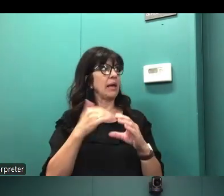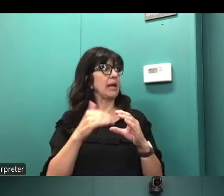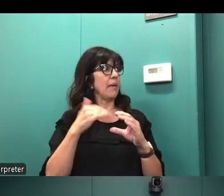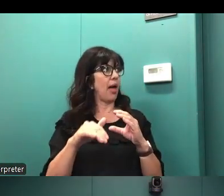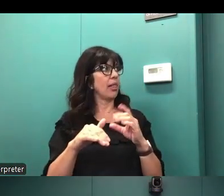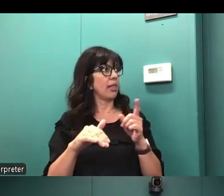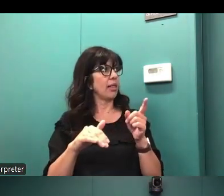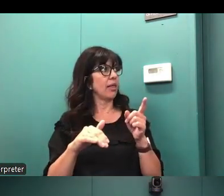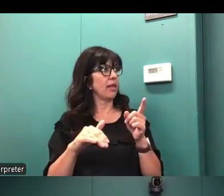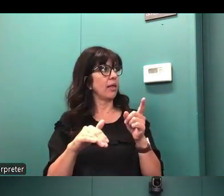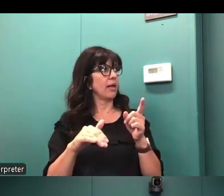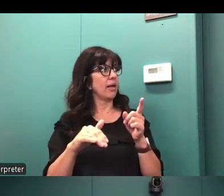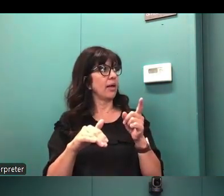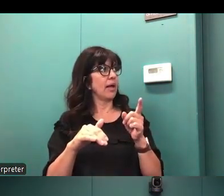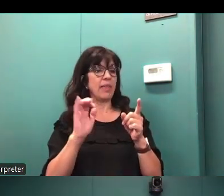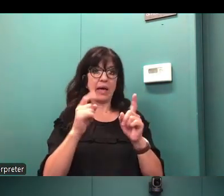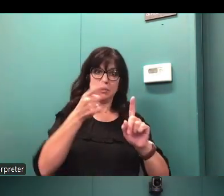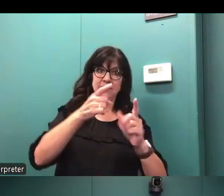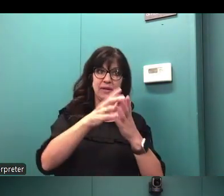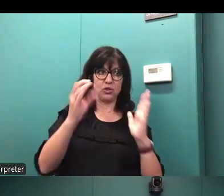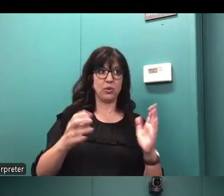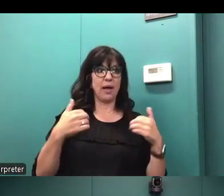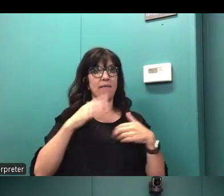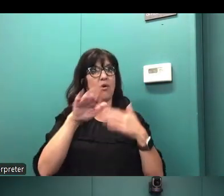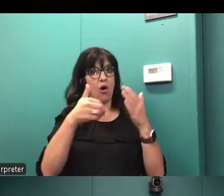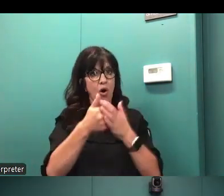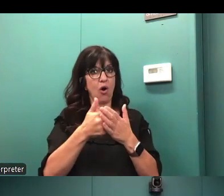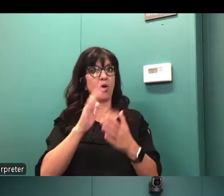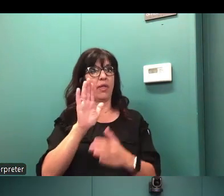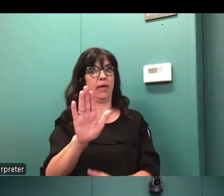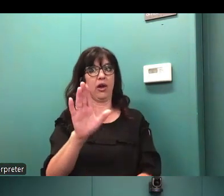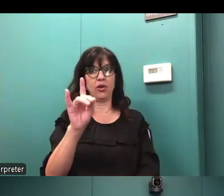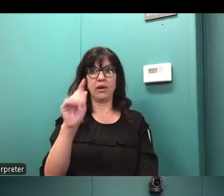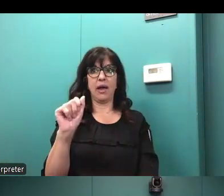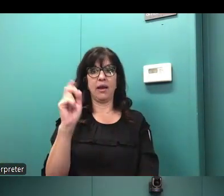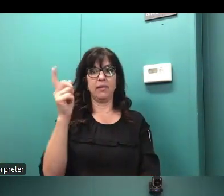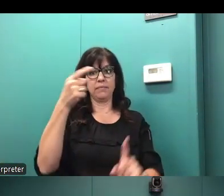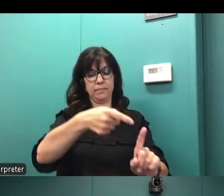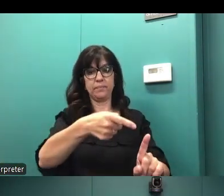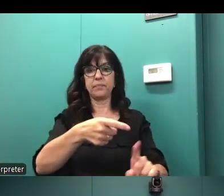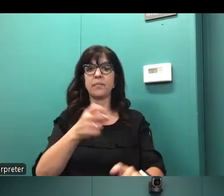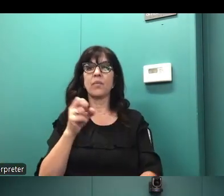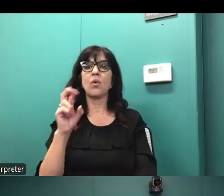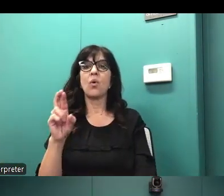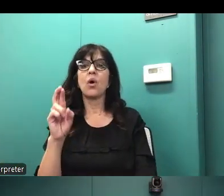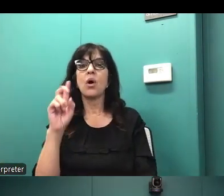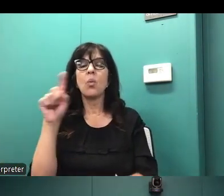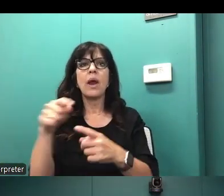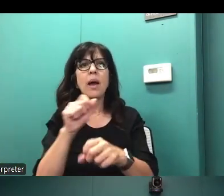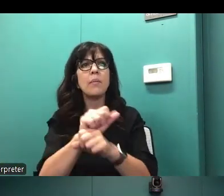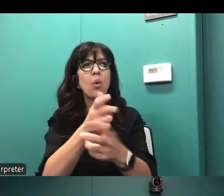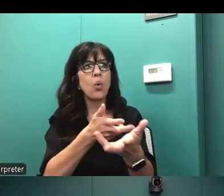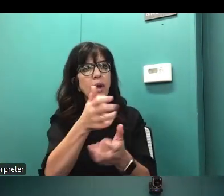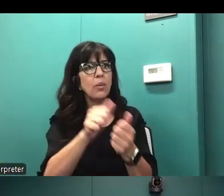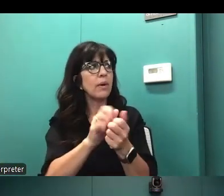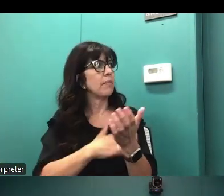then I make sure that it links to that specific student, that I have all their data for the whole year. Another thing you can do, like when I'm working with my students